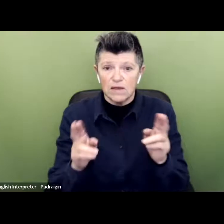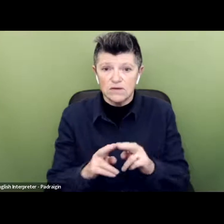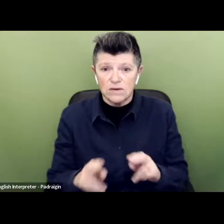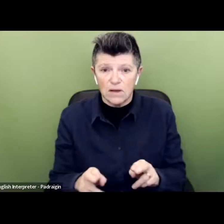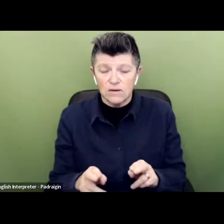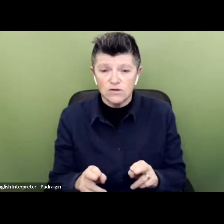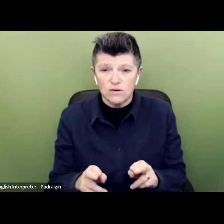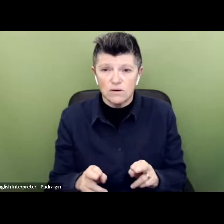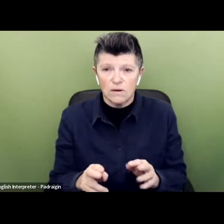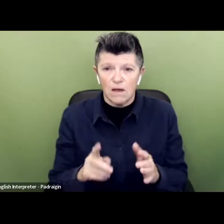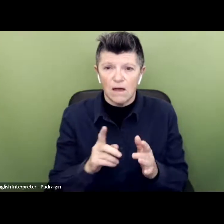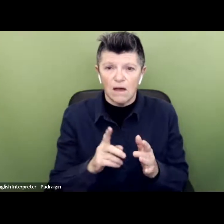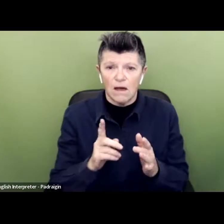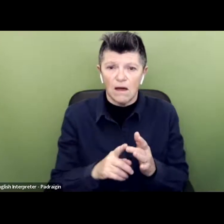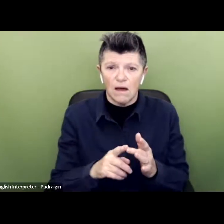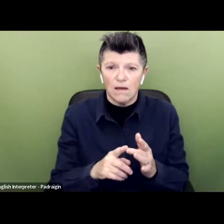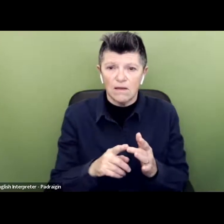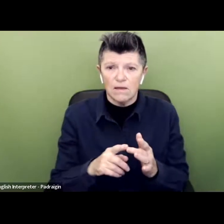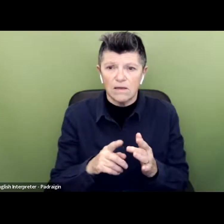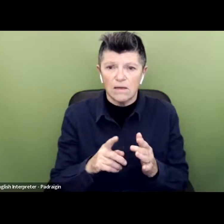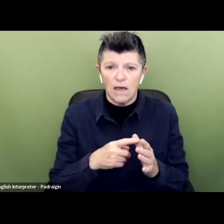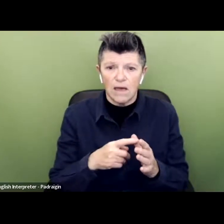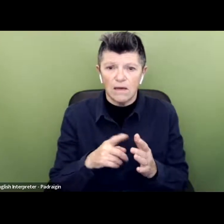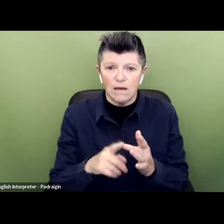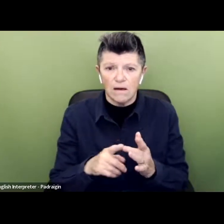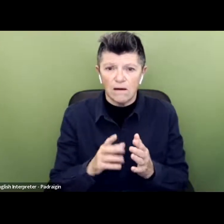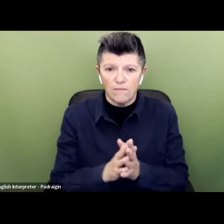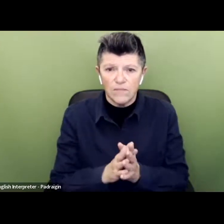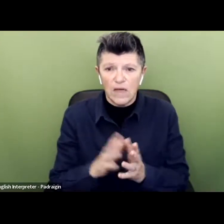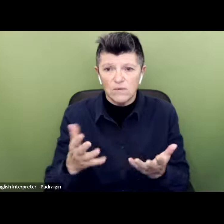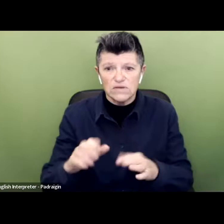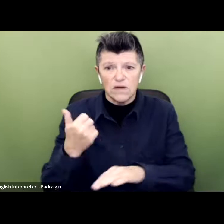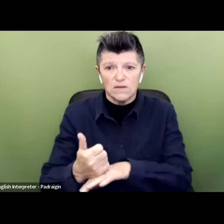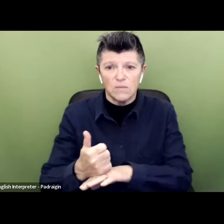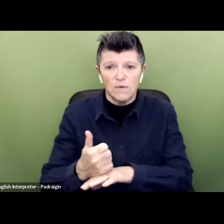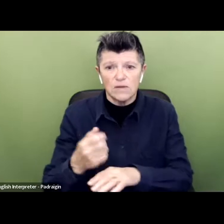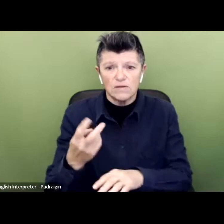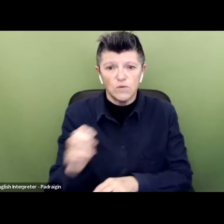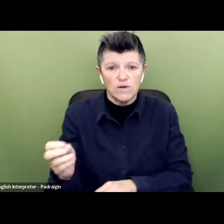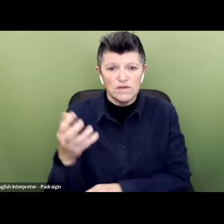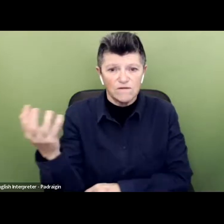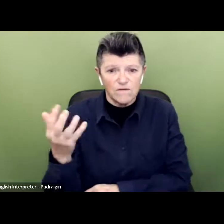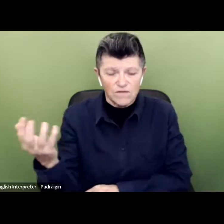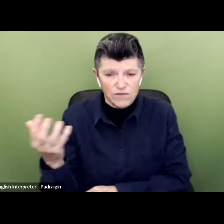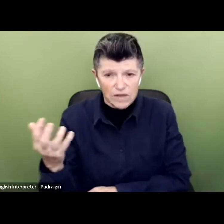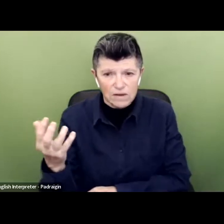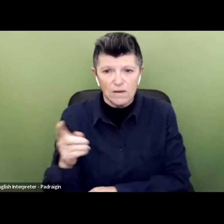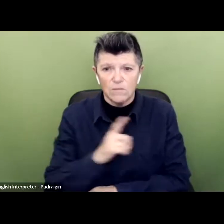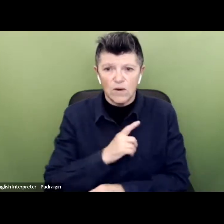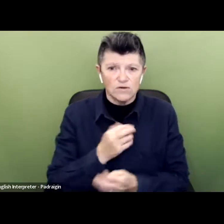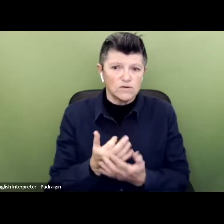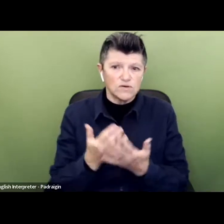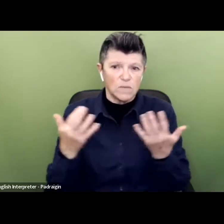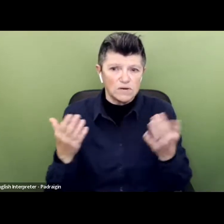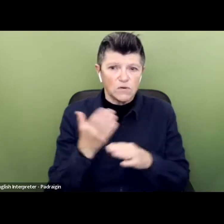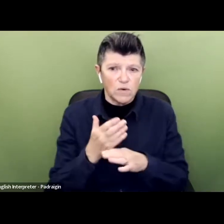the IAI, this was set up by the LSE in 2015 because the feeling was that there were so many of us working at the London